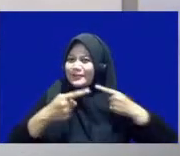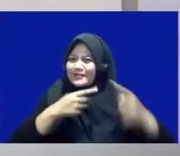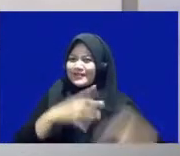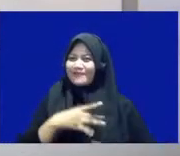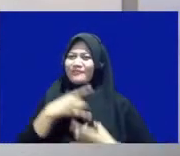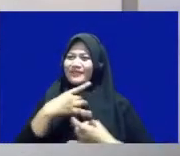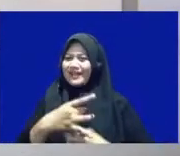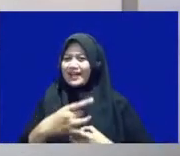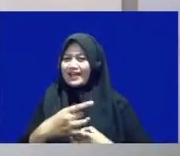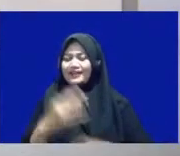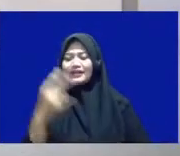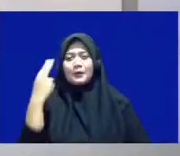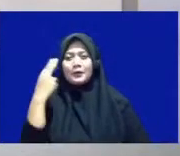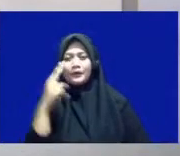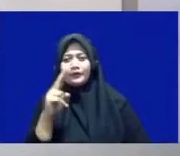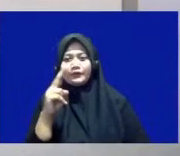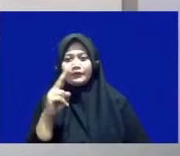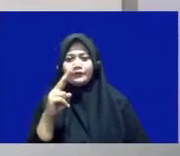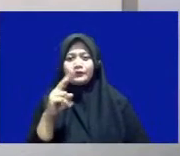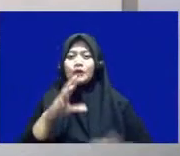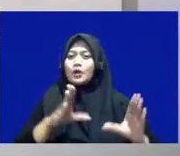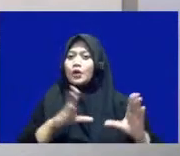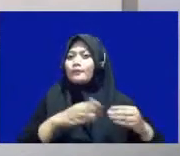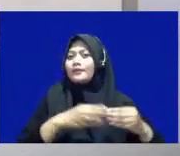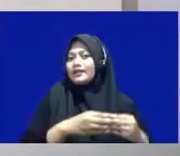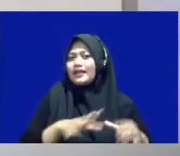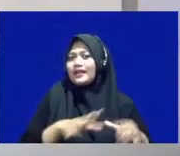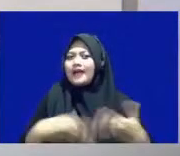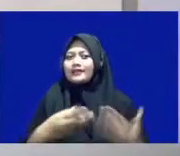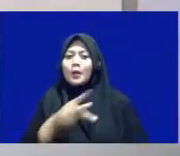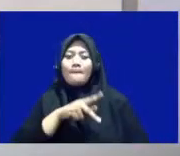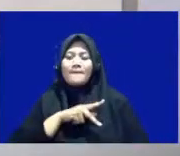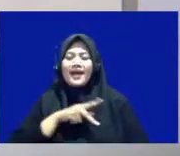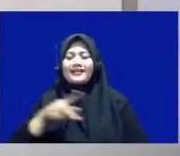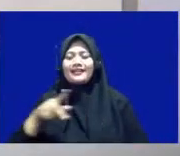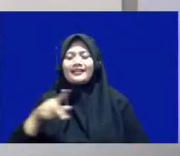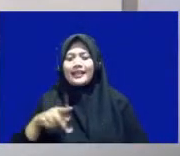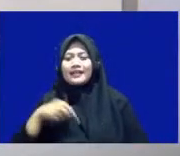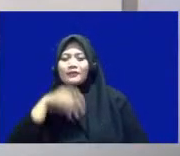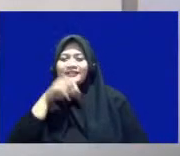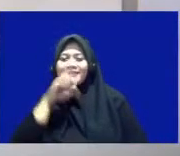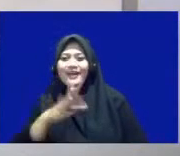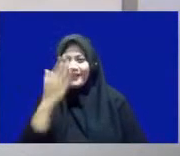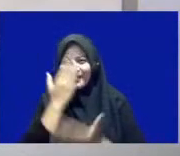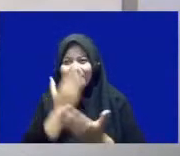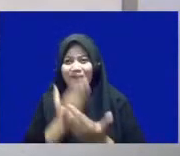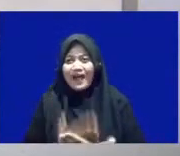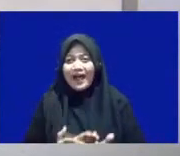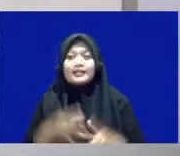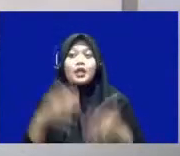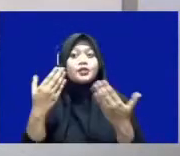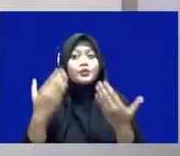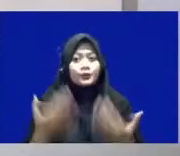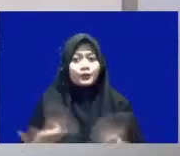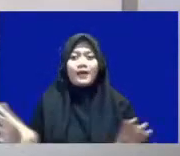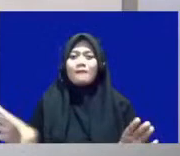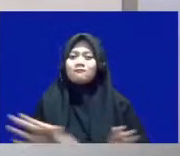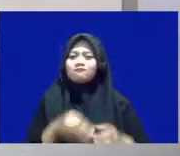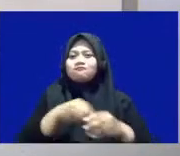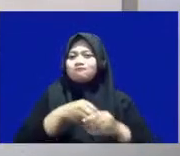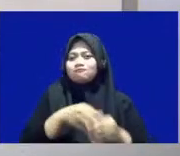you very much for being here and join this event virtually. So enjoy the rest of this day.